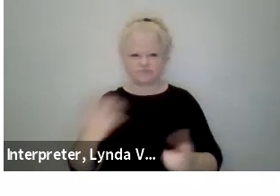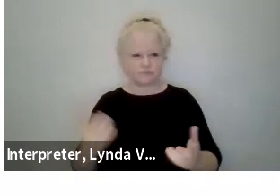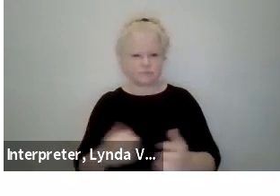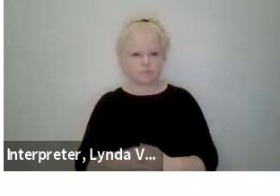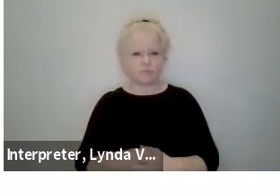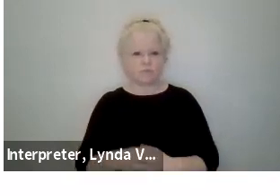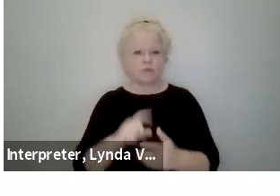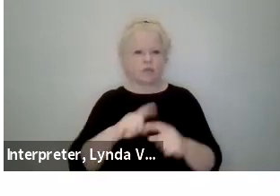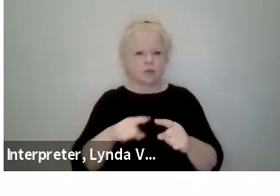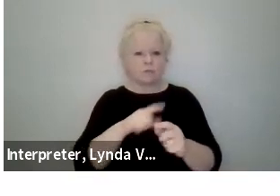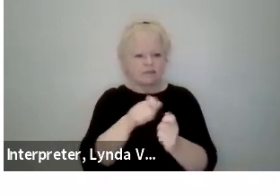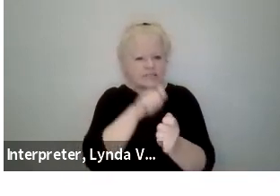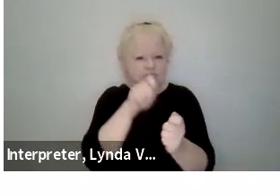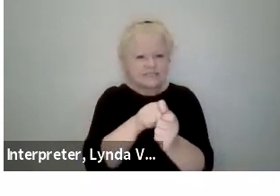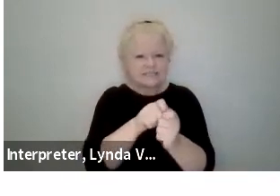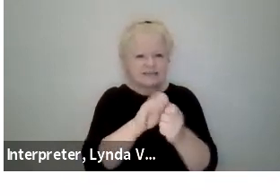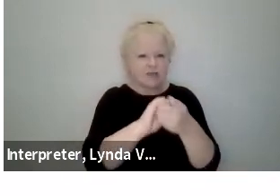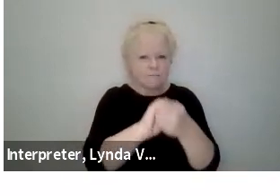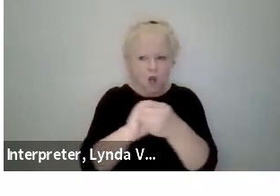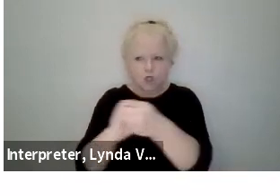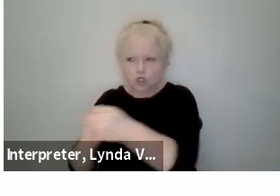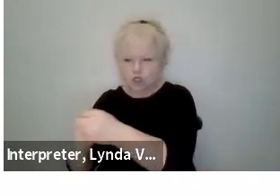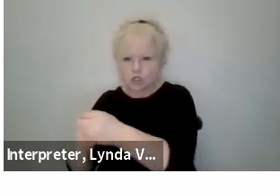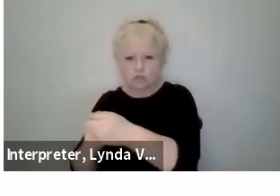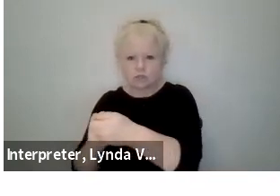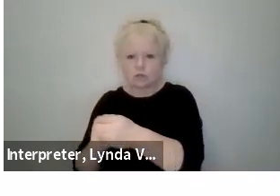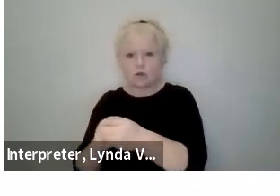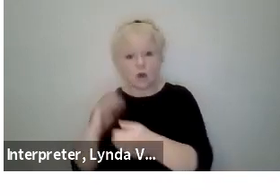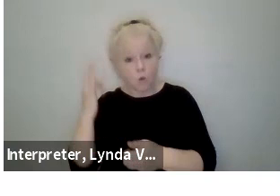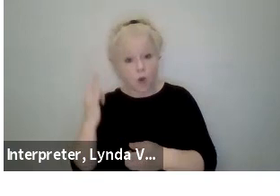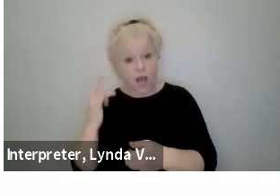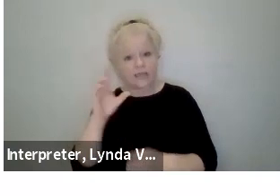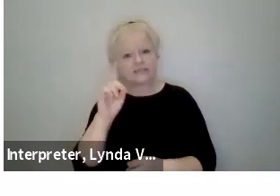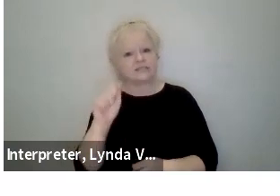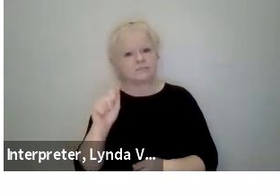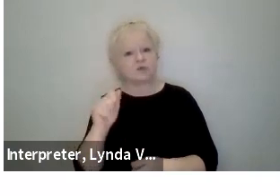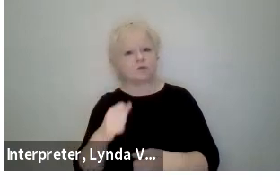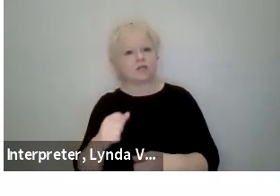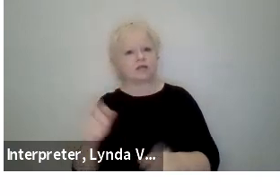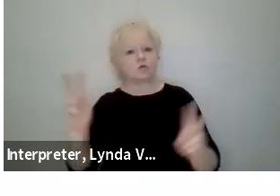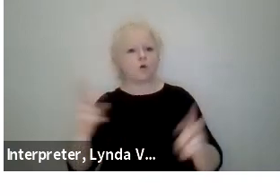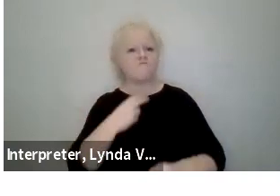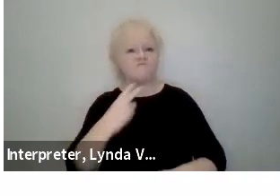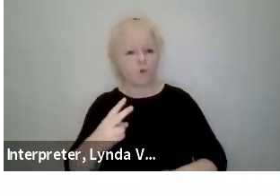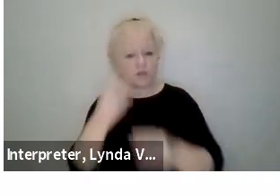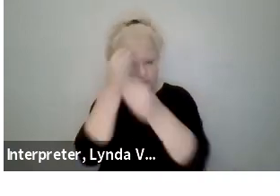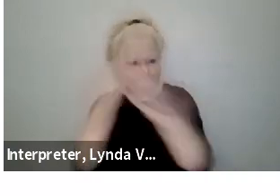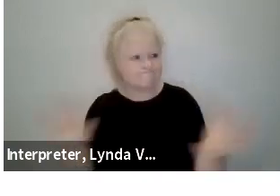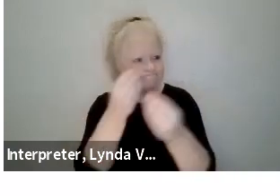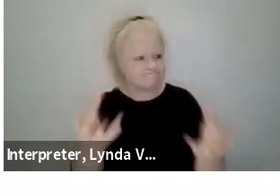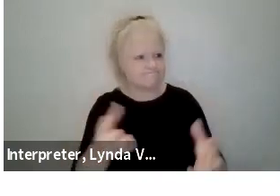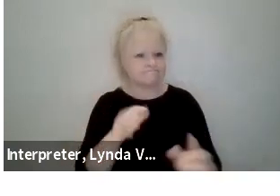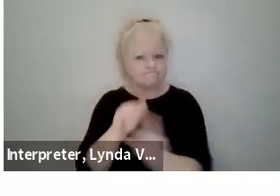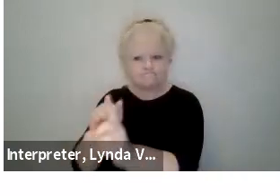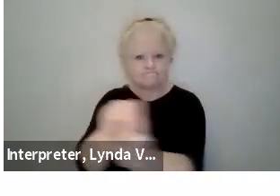strategic partnerships that make sure that the disability voice is heard when making decisions. And I really